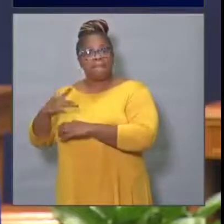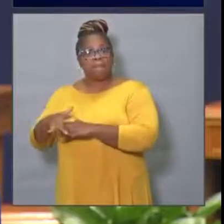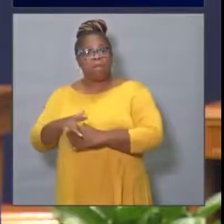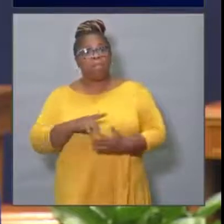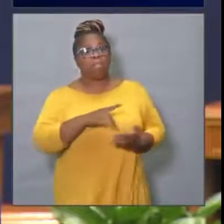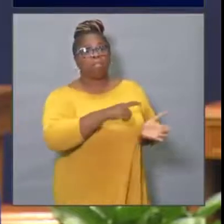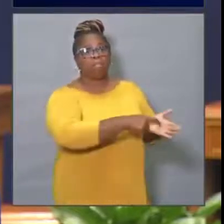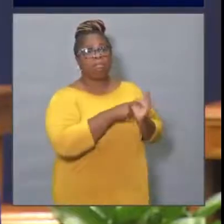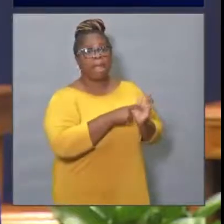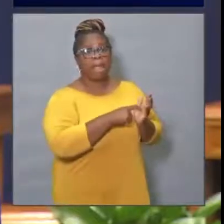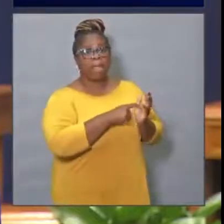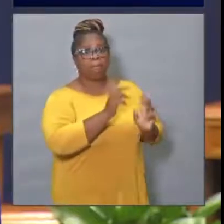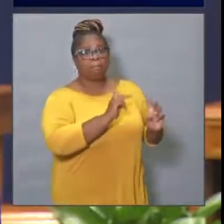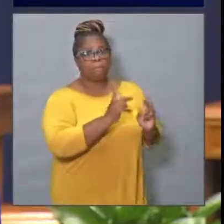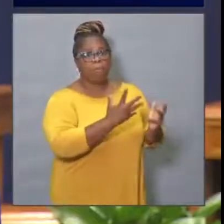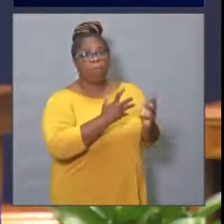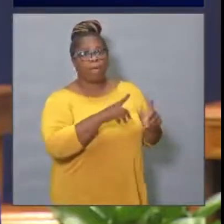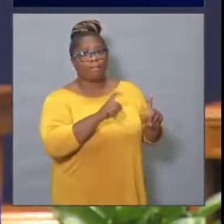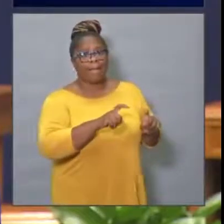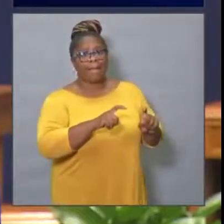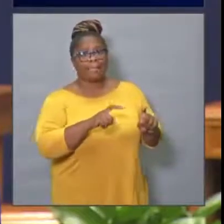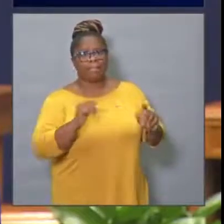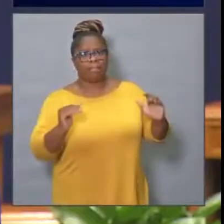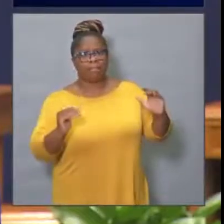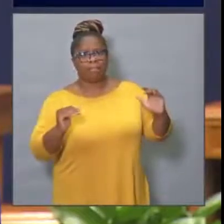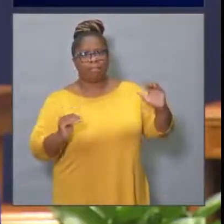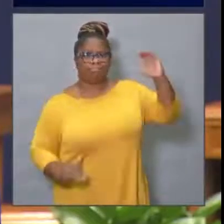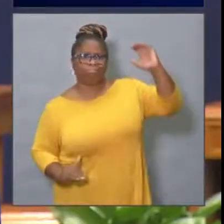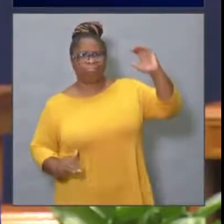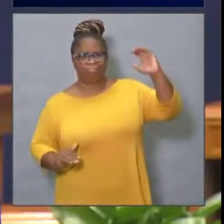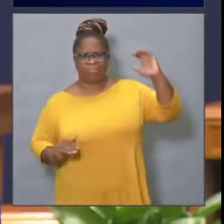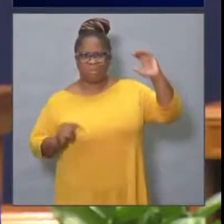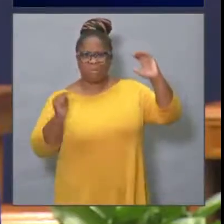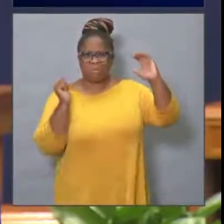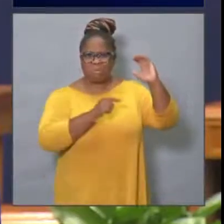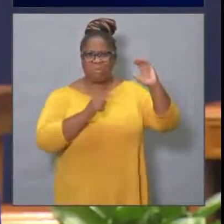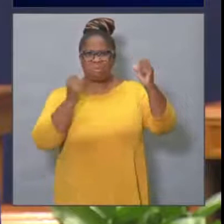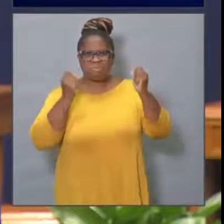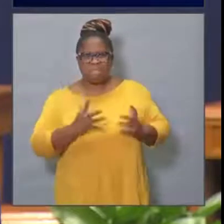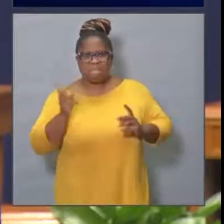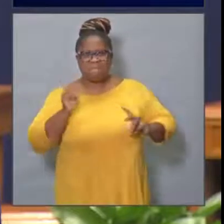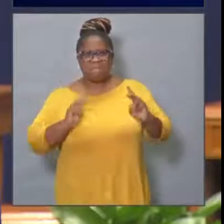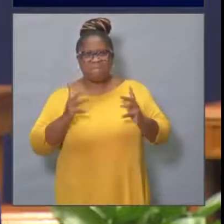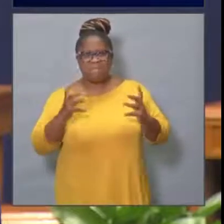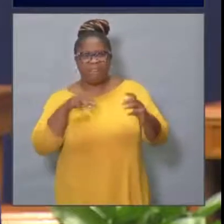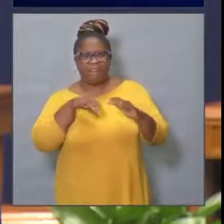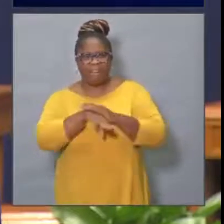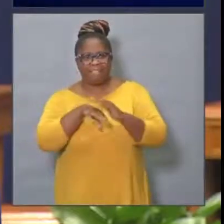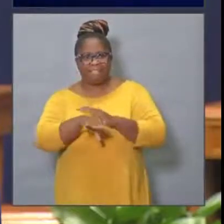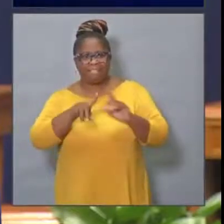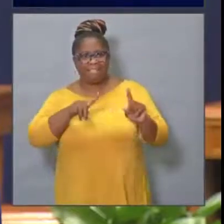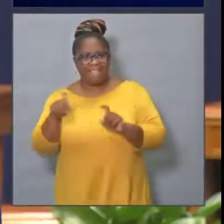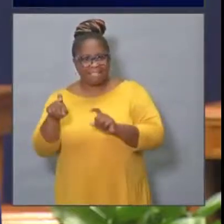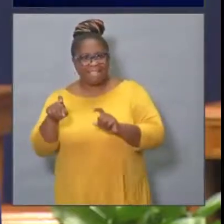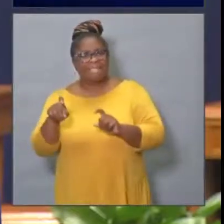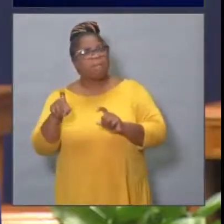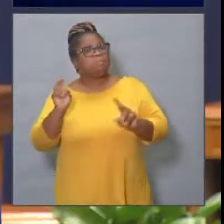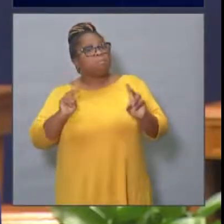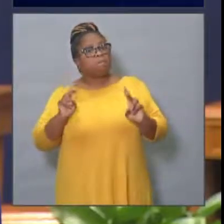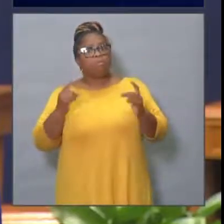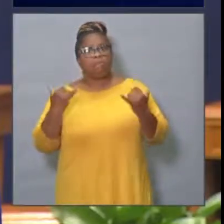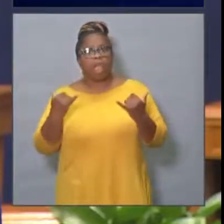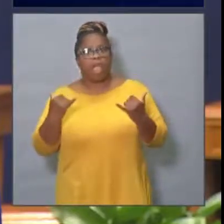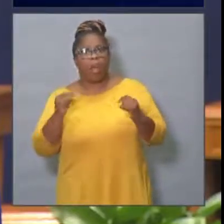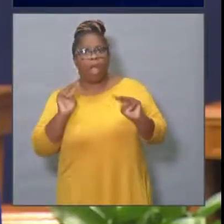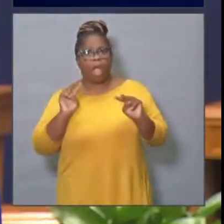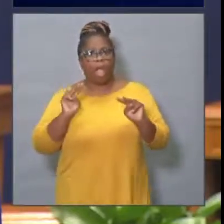seen a huge spike in the number of patients who are seeking access to testing. And there's a broad desire for individuals to get